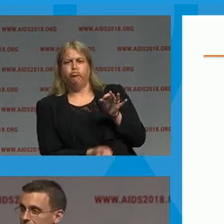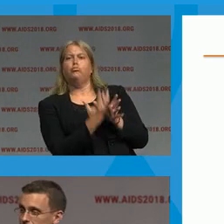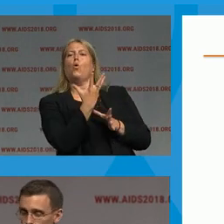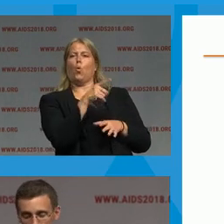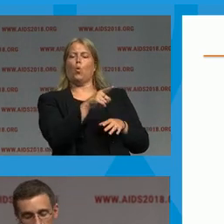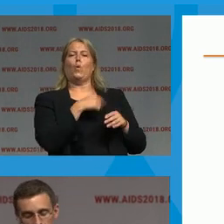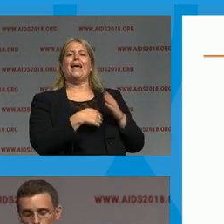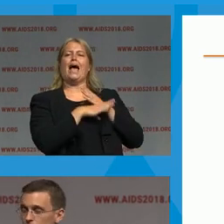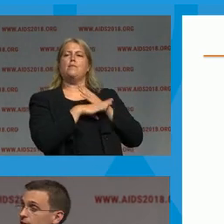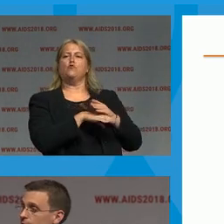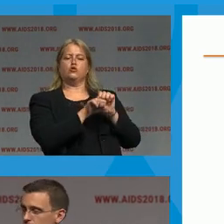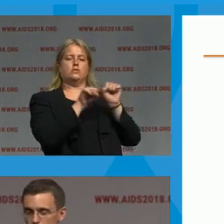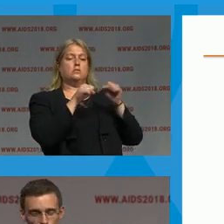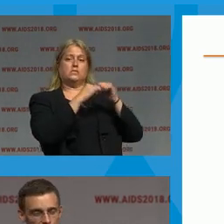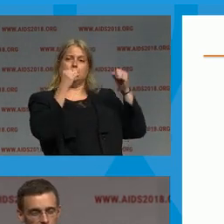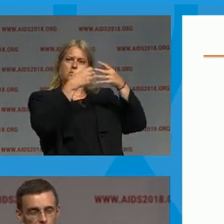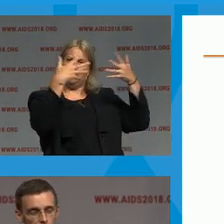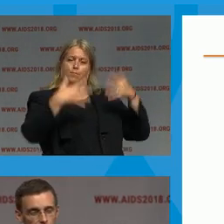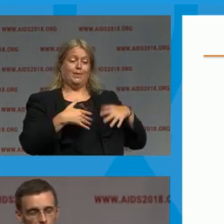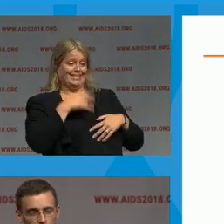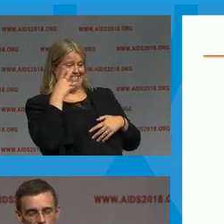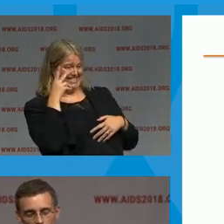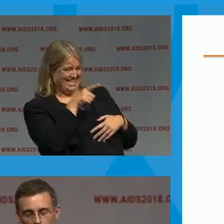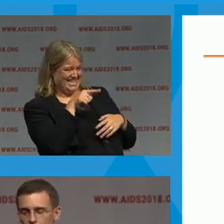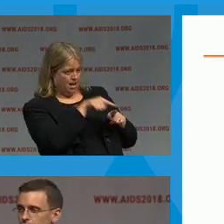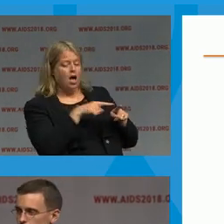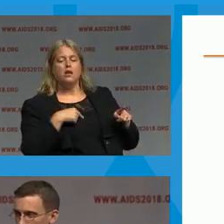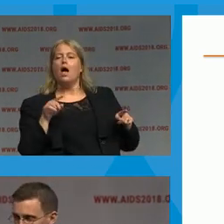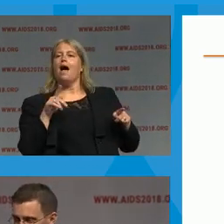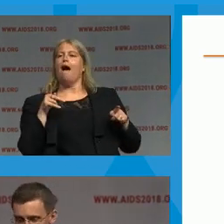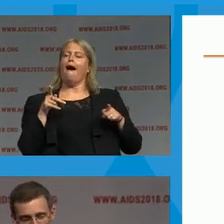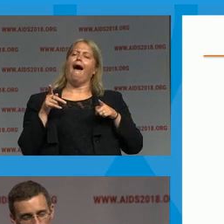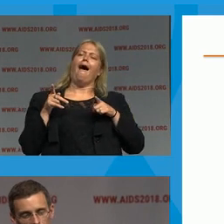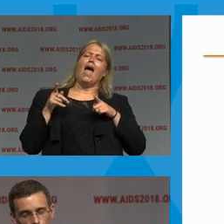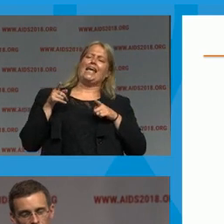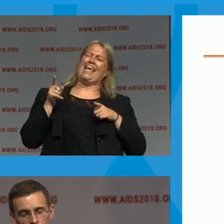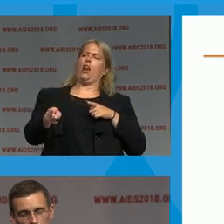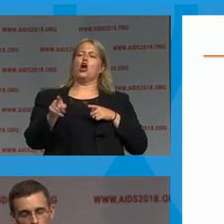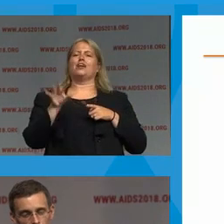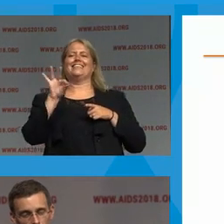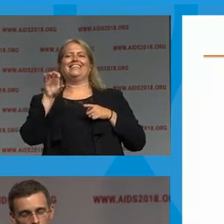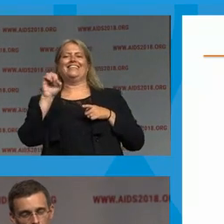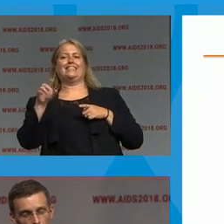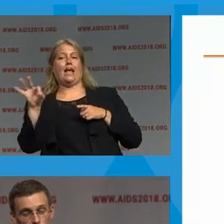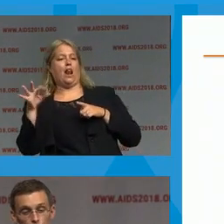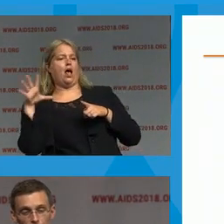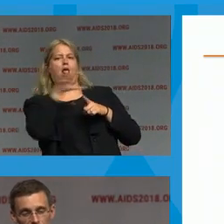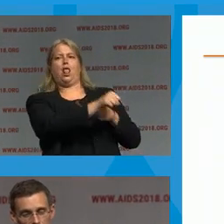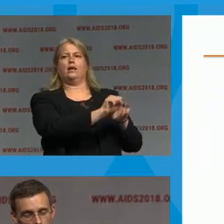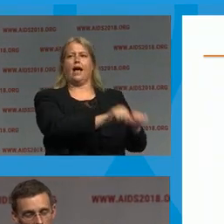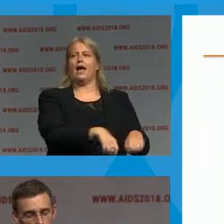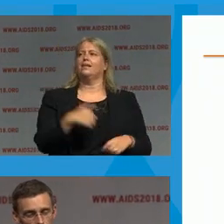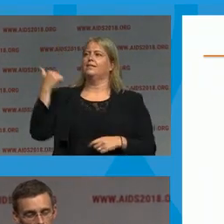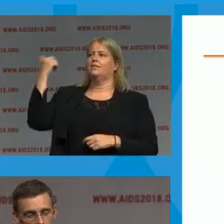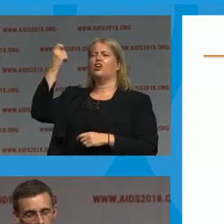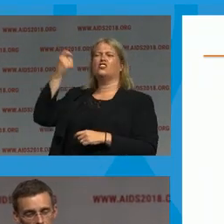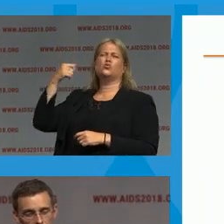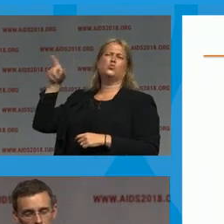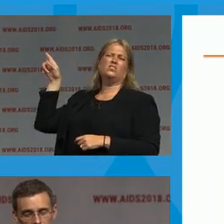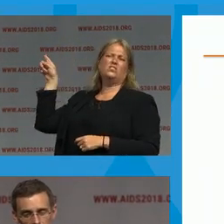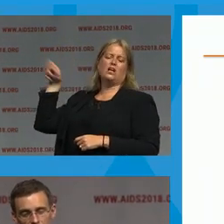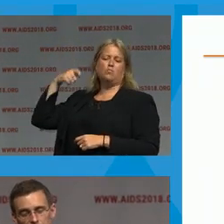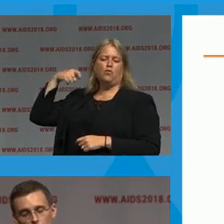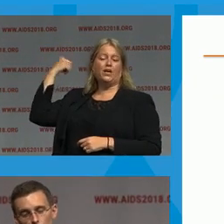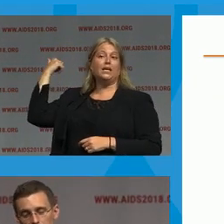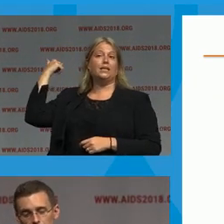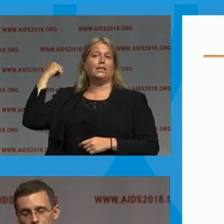something like a killer T cell which kills these infected cells. Here's a cartoon of a killer T cell. Here's a movie in the lab. The